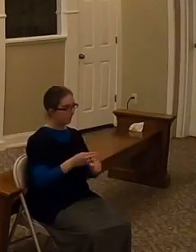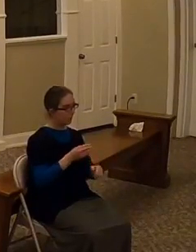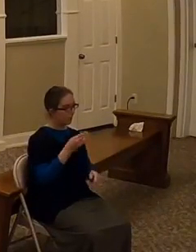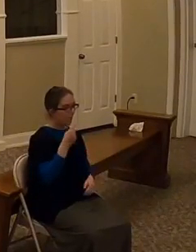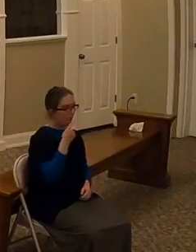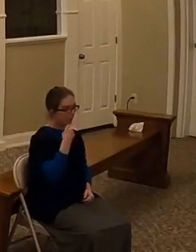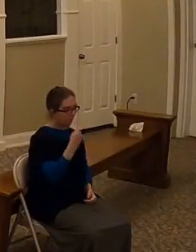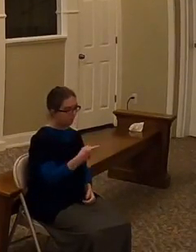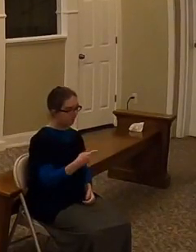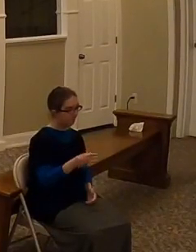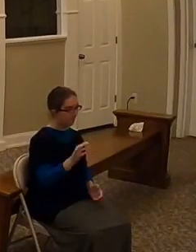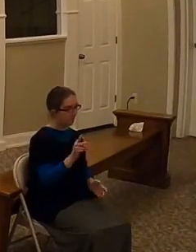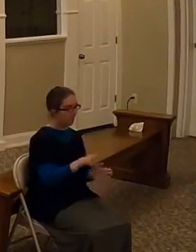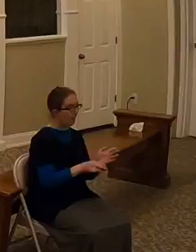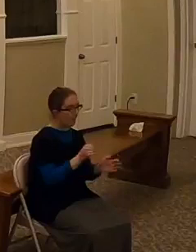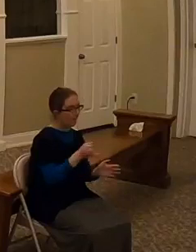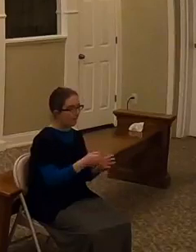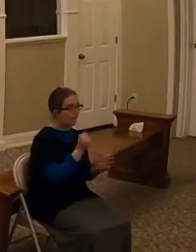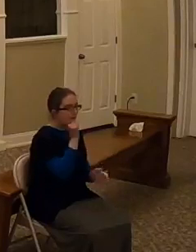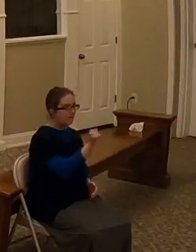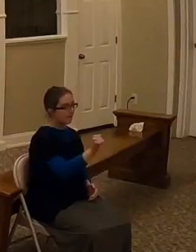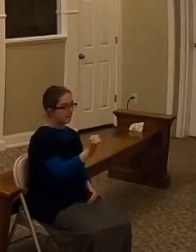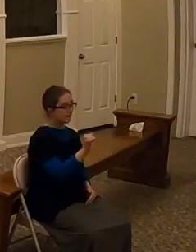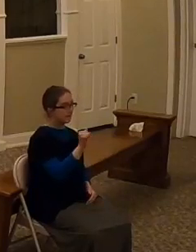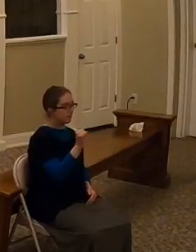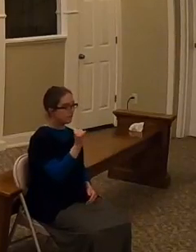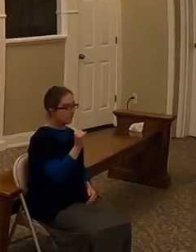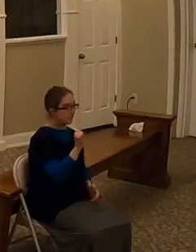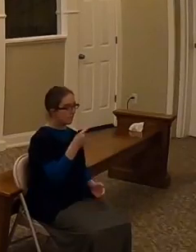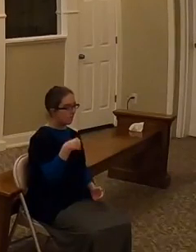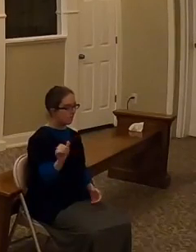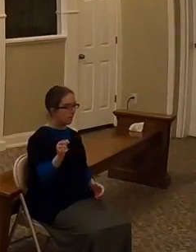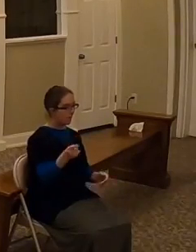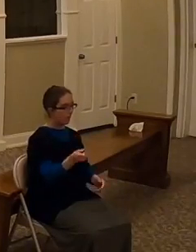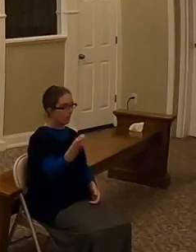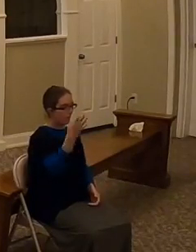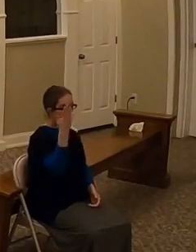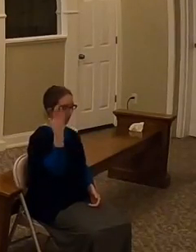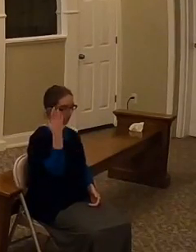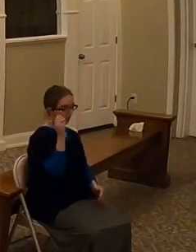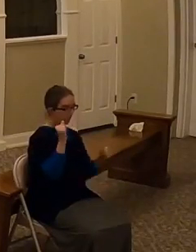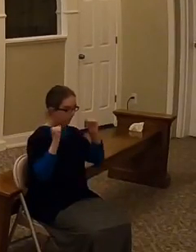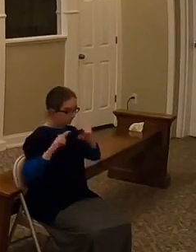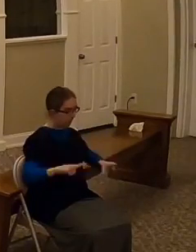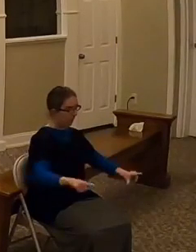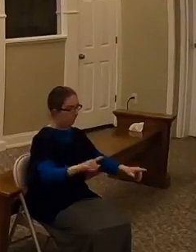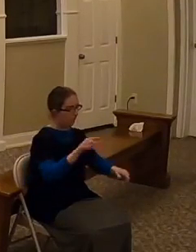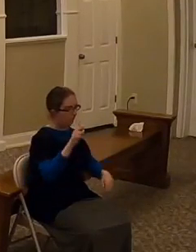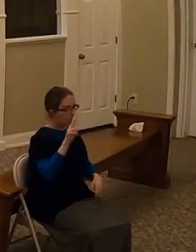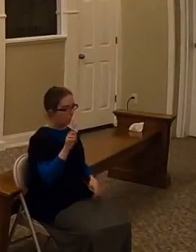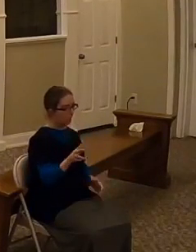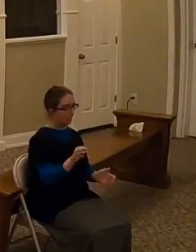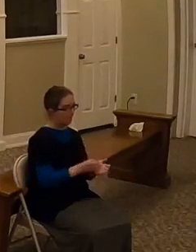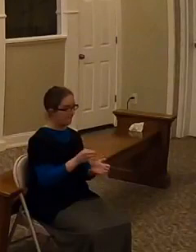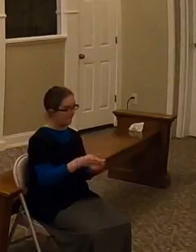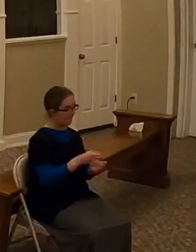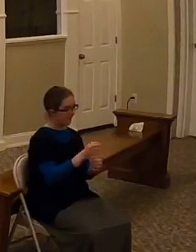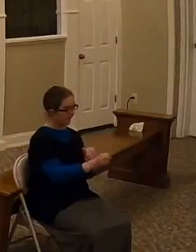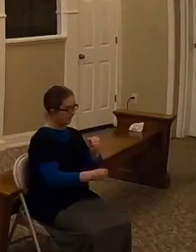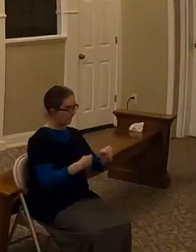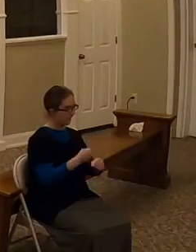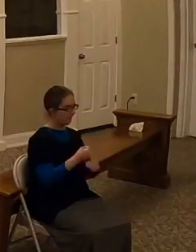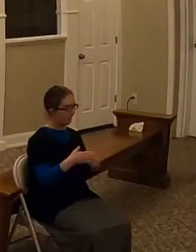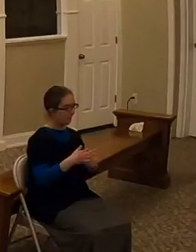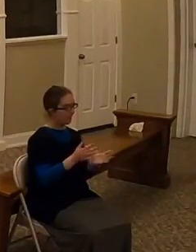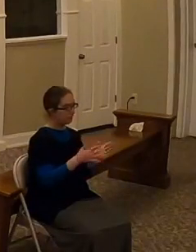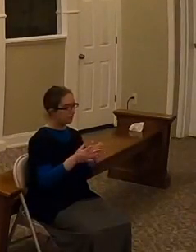I'm saying? What it is, amen, they came along 350 some odd years after